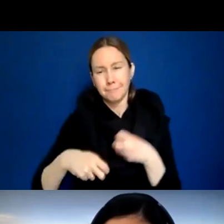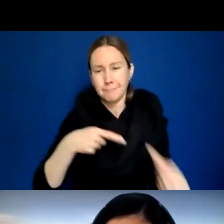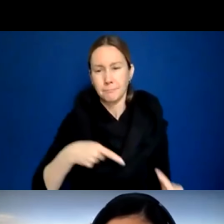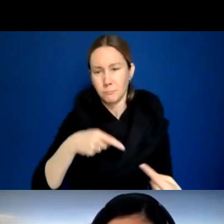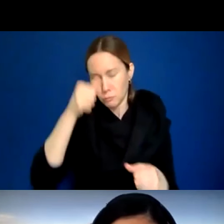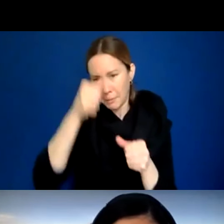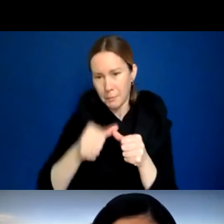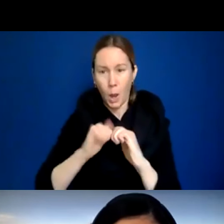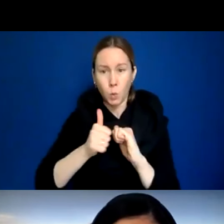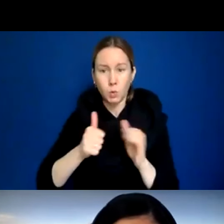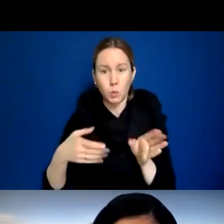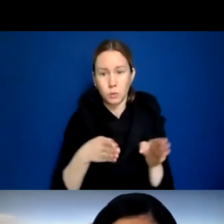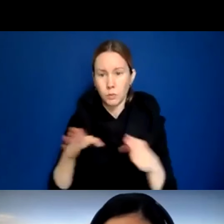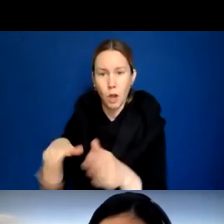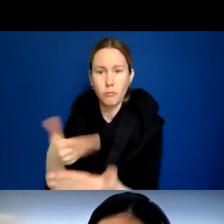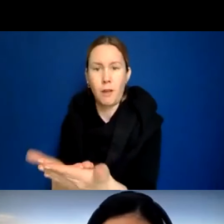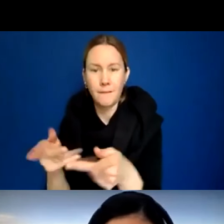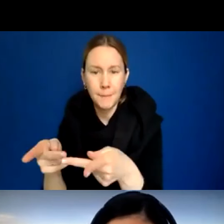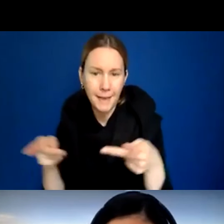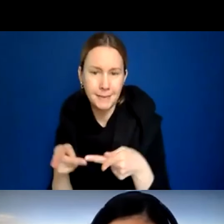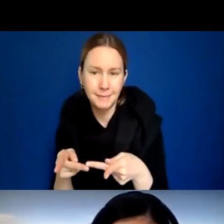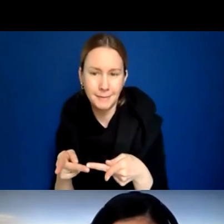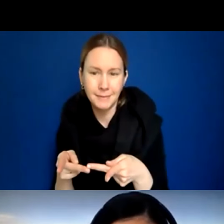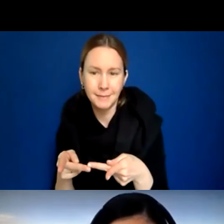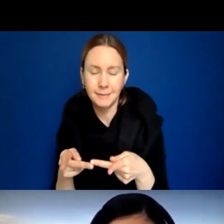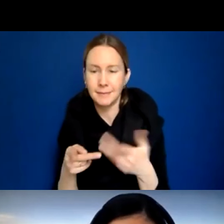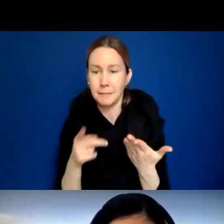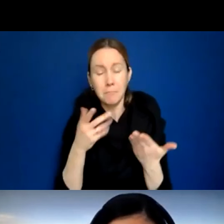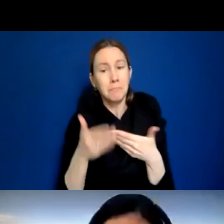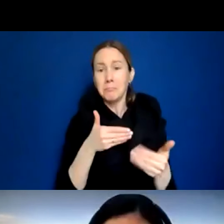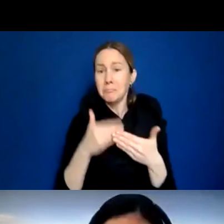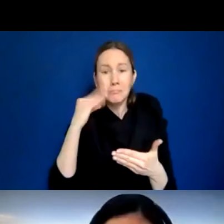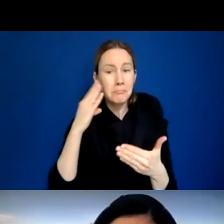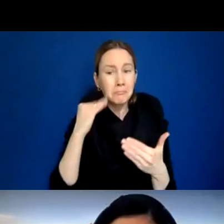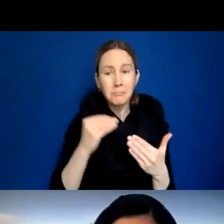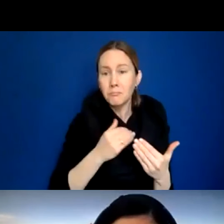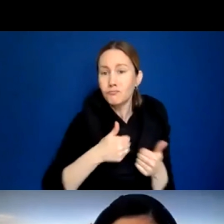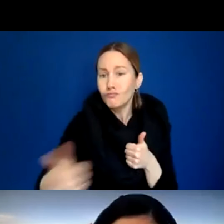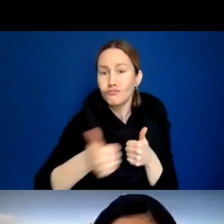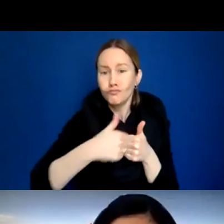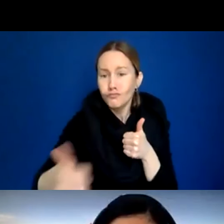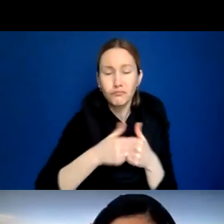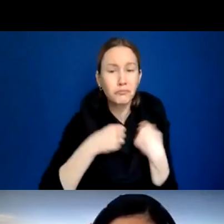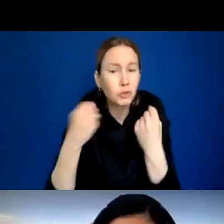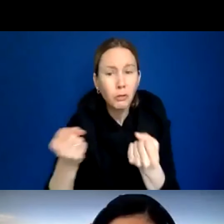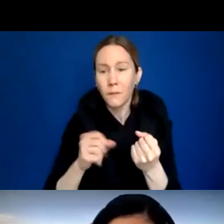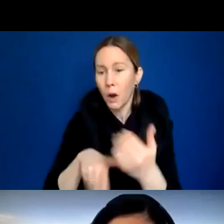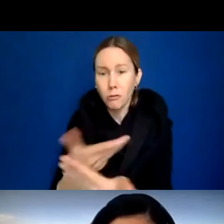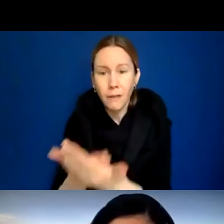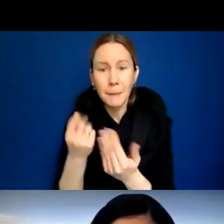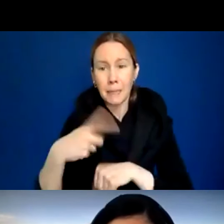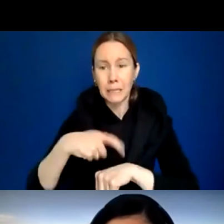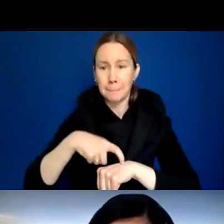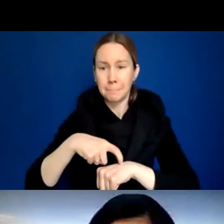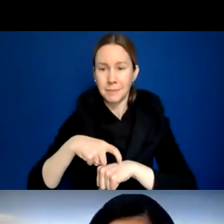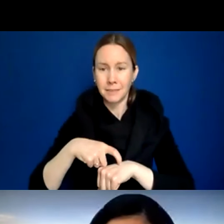a place that they've driven many times. Now that can be somewhat helped